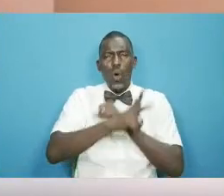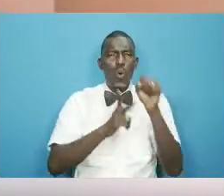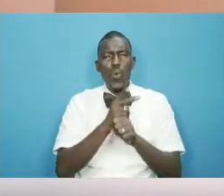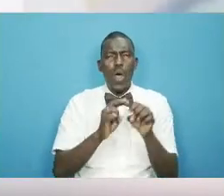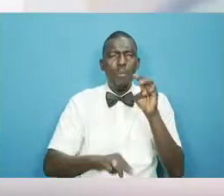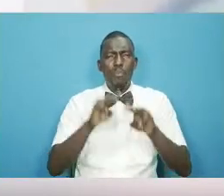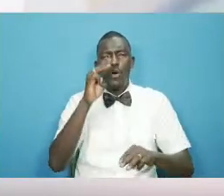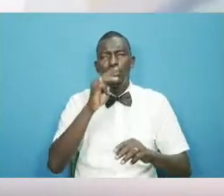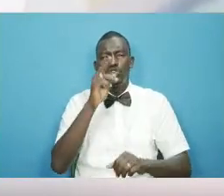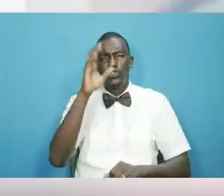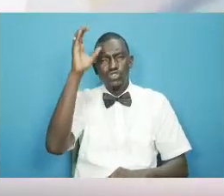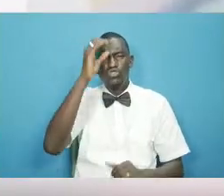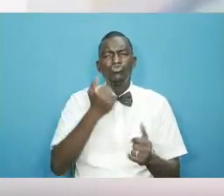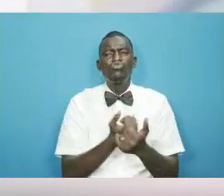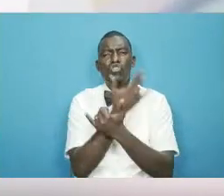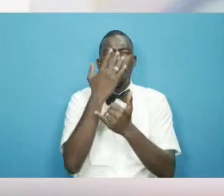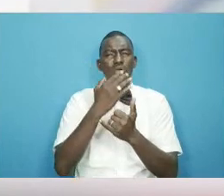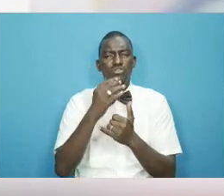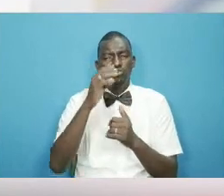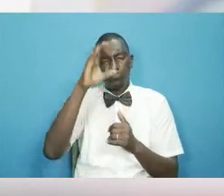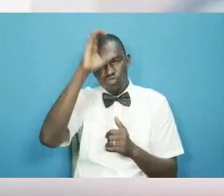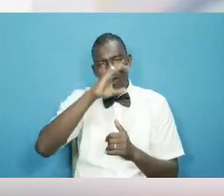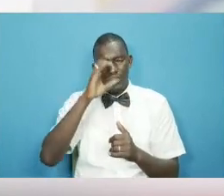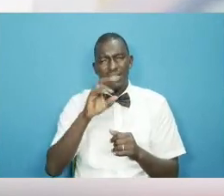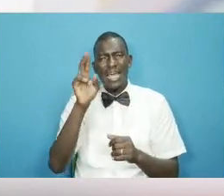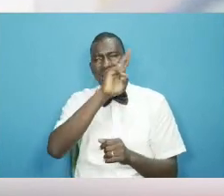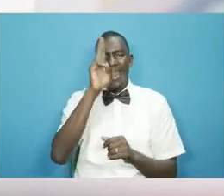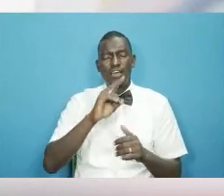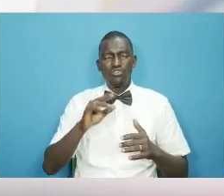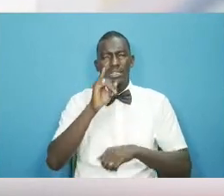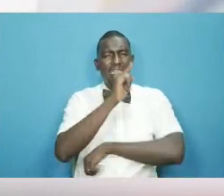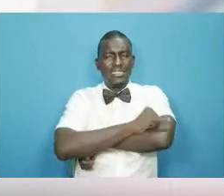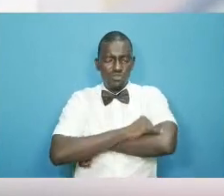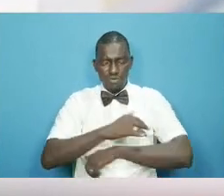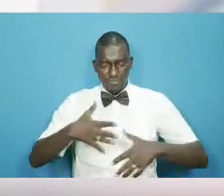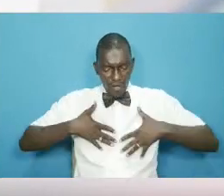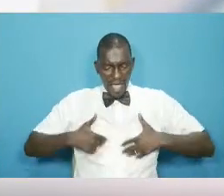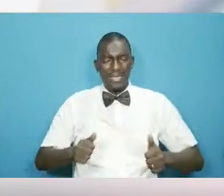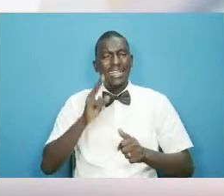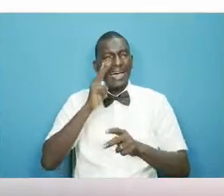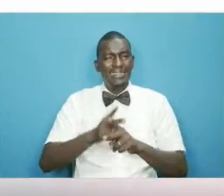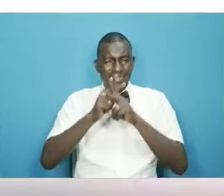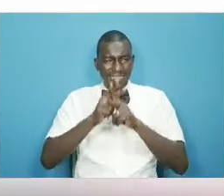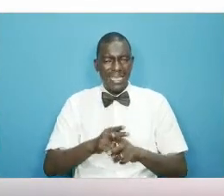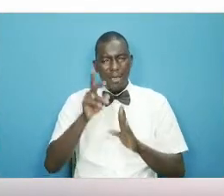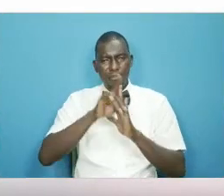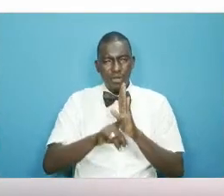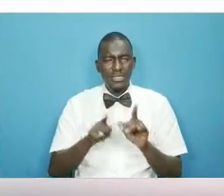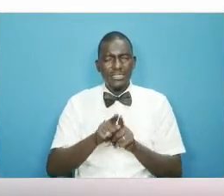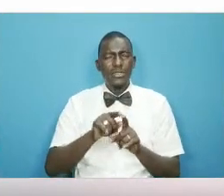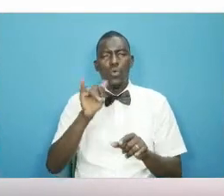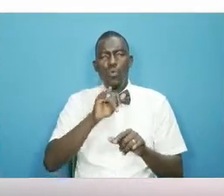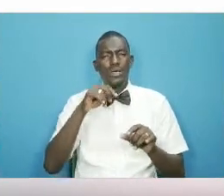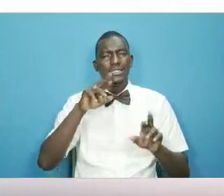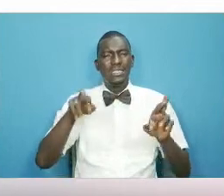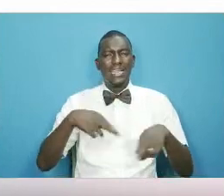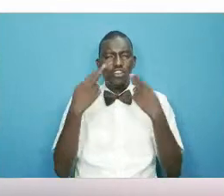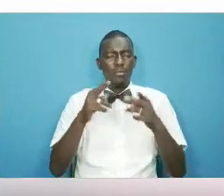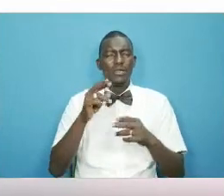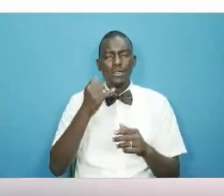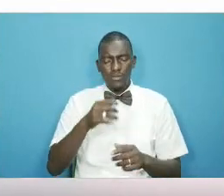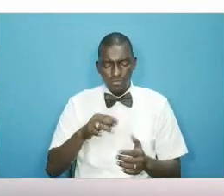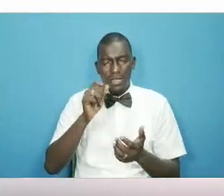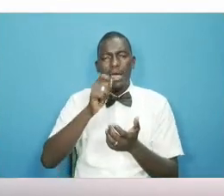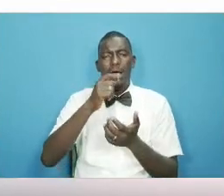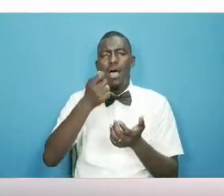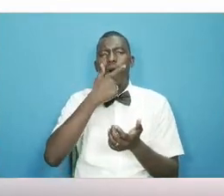common genetic blood condition. The National Institute for Health and Care Excellence, which recommended the drug be available on the National Health